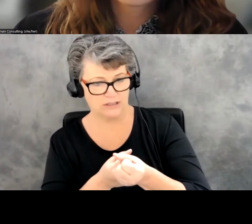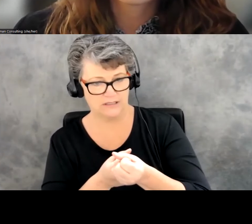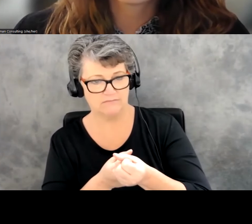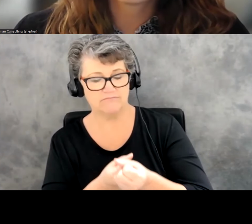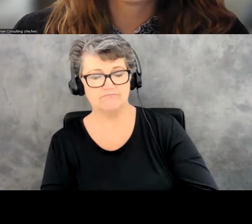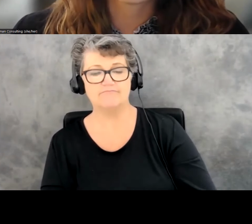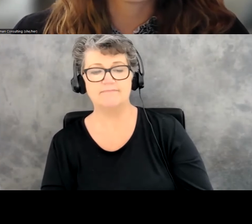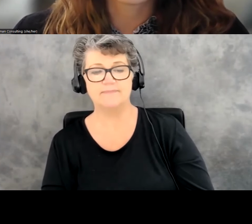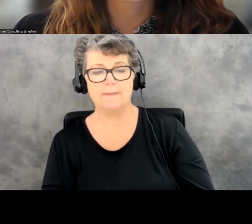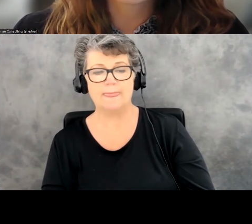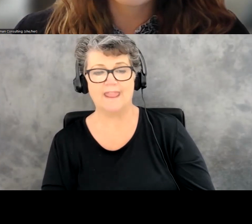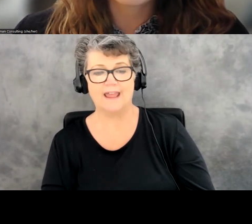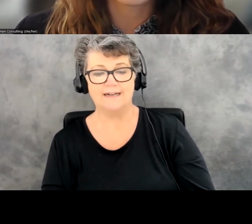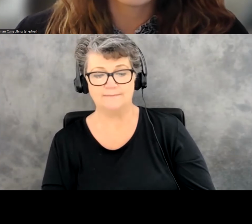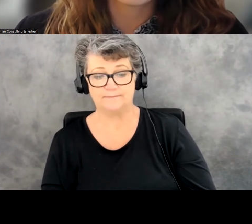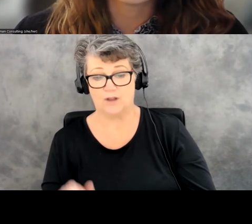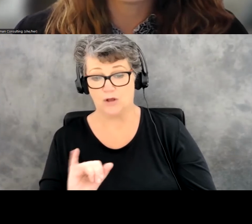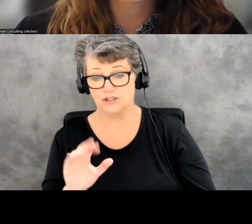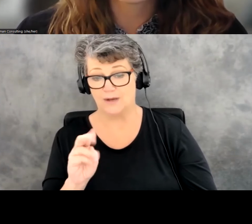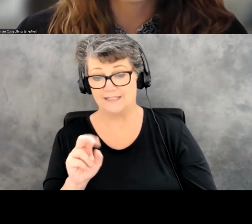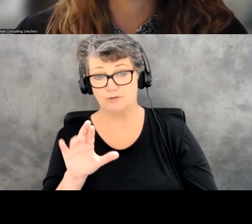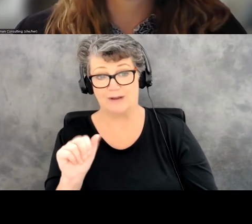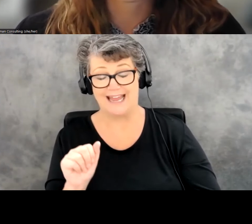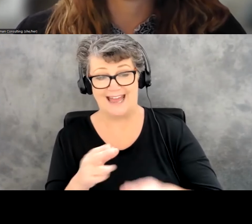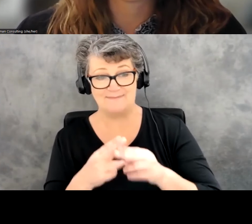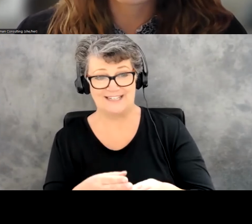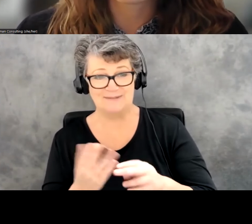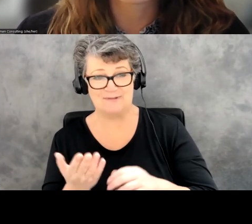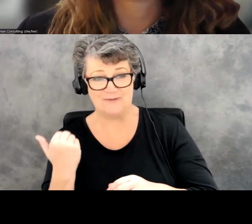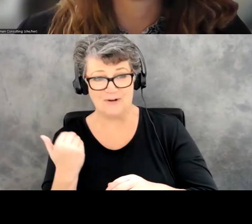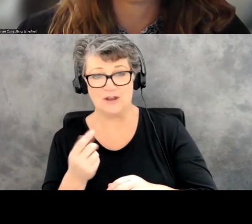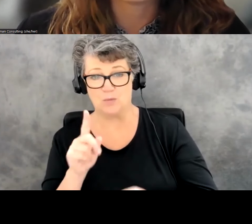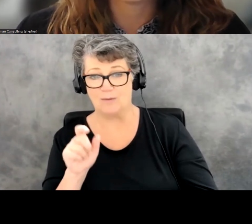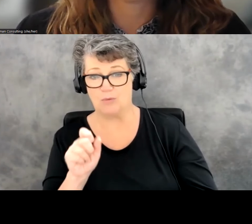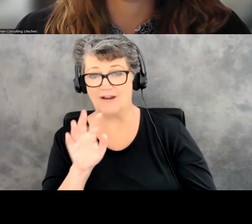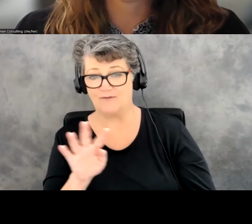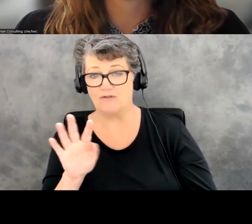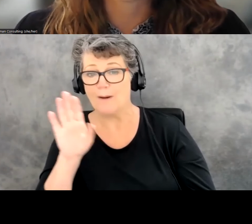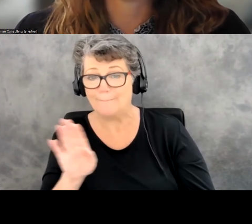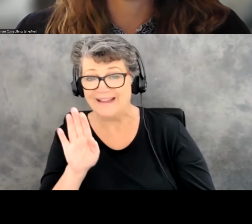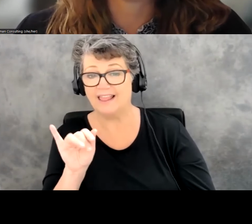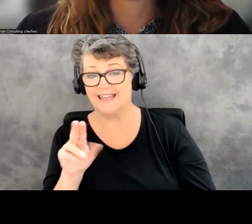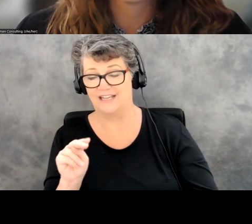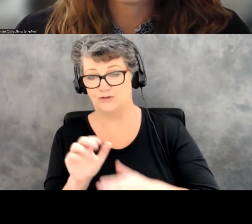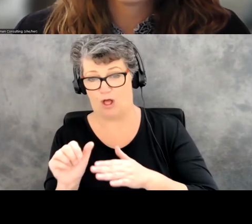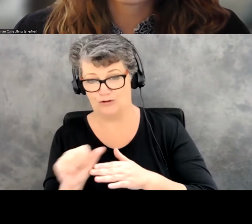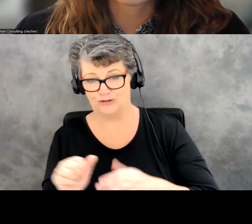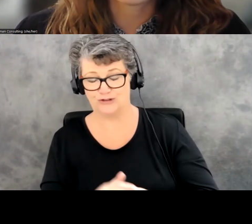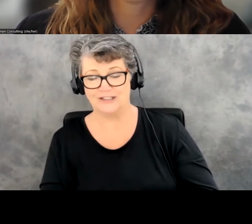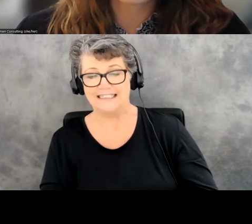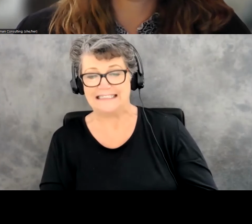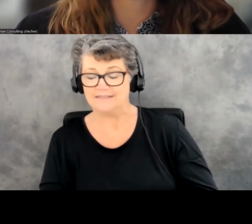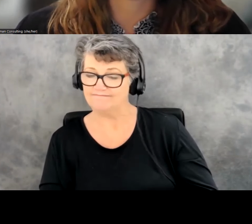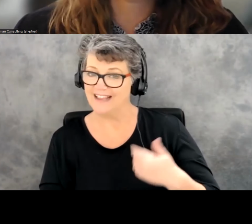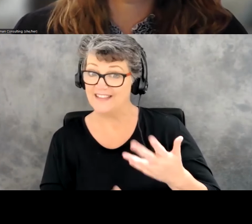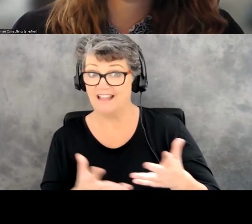supports. There is, as Maria mentioned earlier, about $1.44 billion. So this is